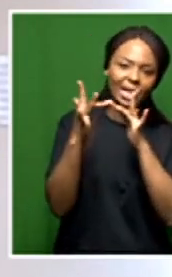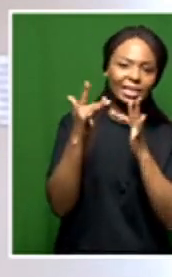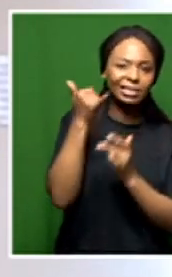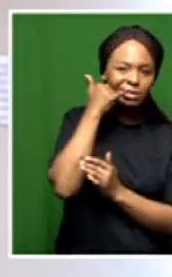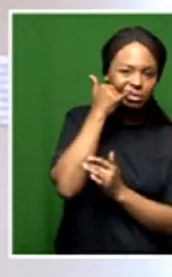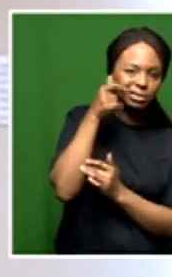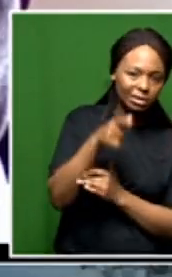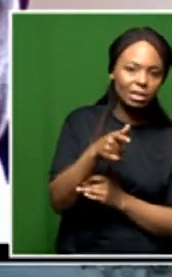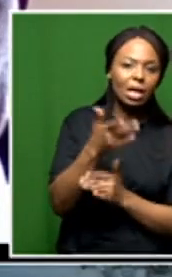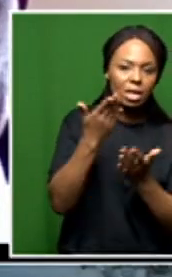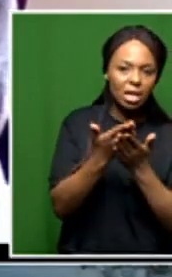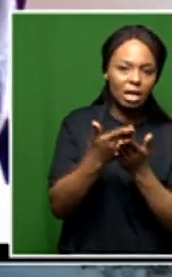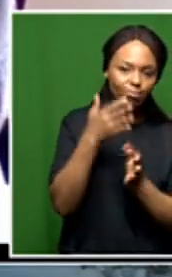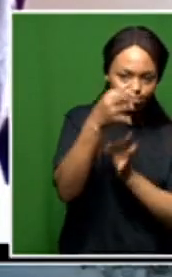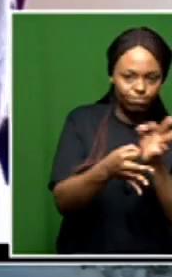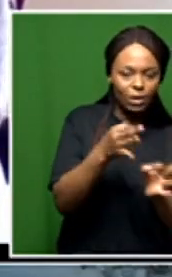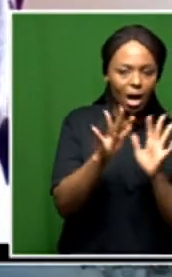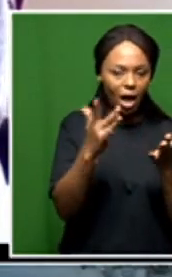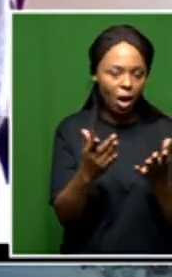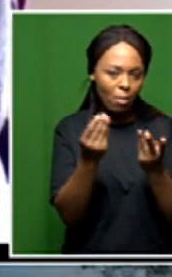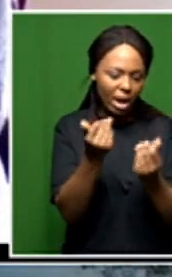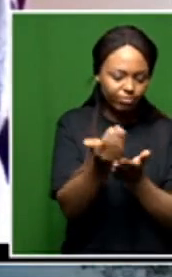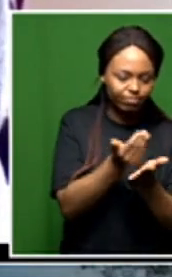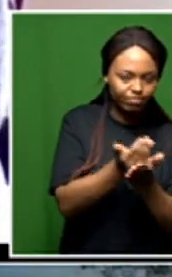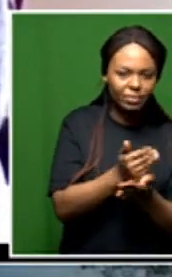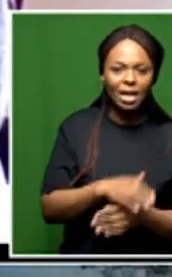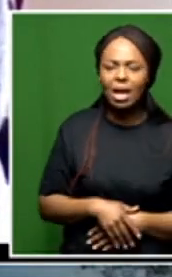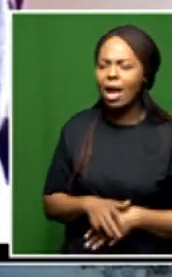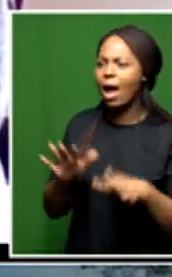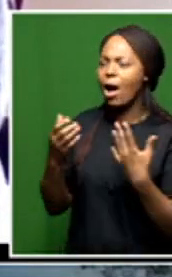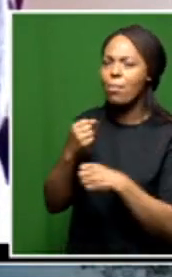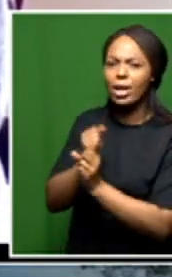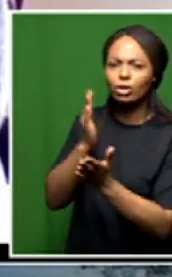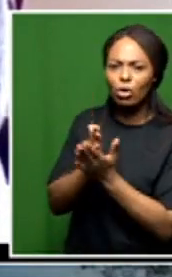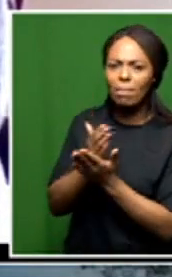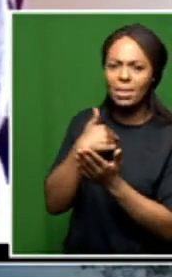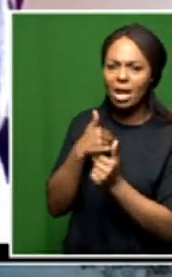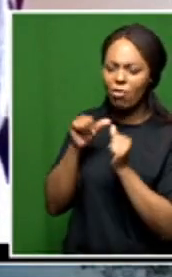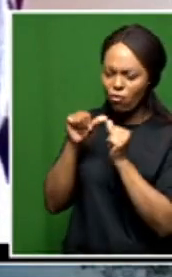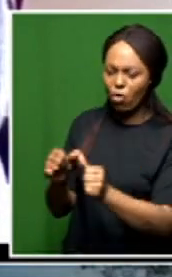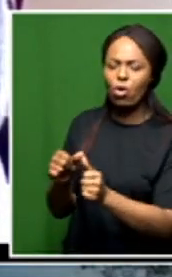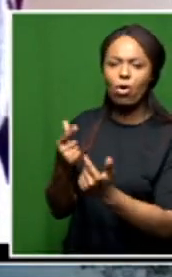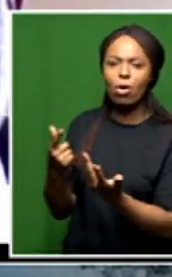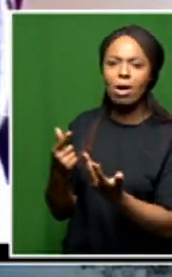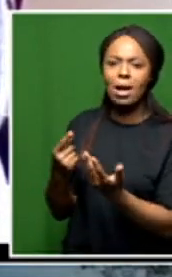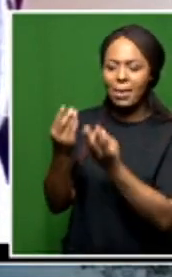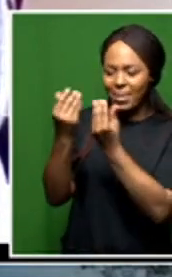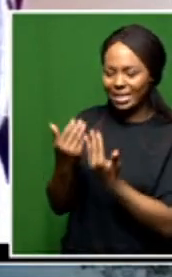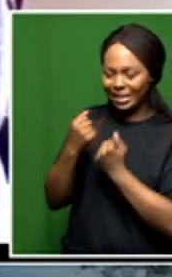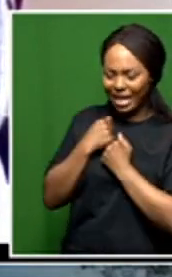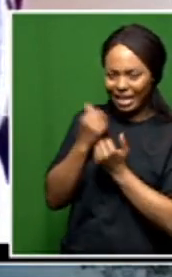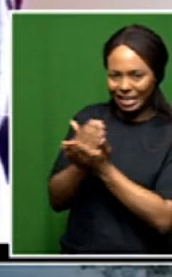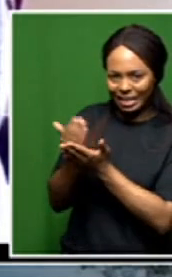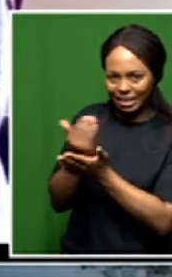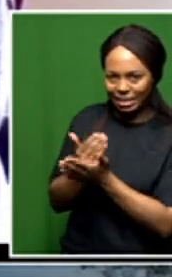budget. How do I make sure that I stick to my budget? Are there any amenities within within the various